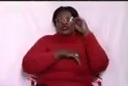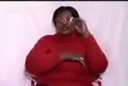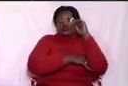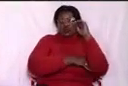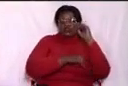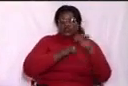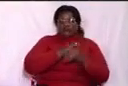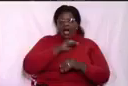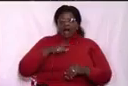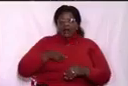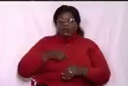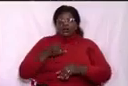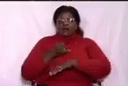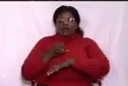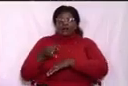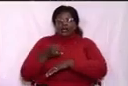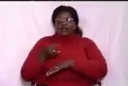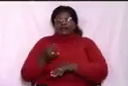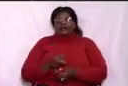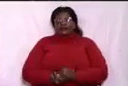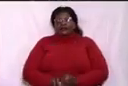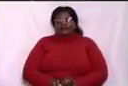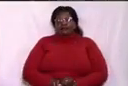offices located?